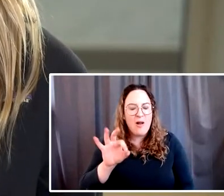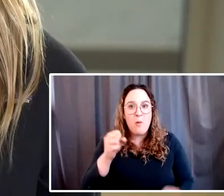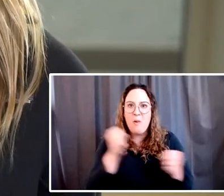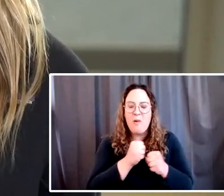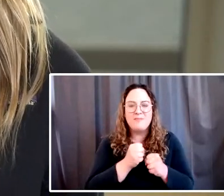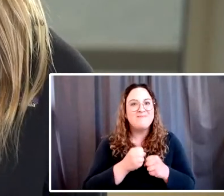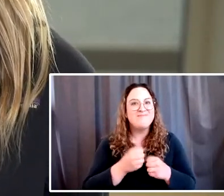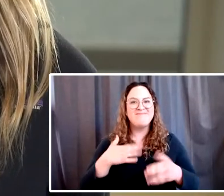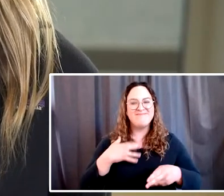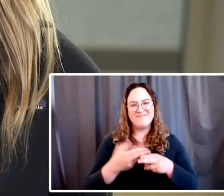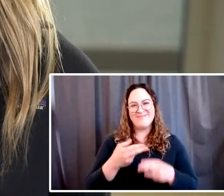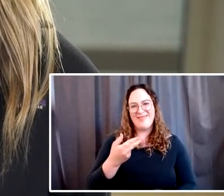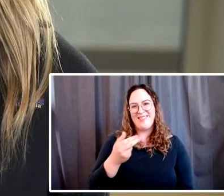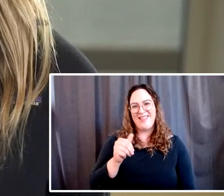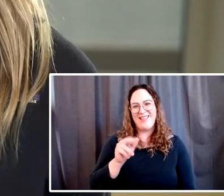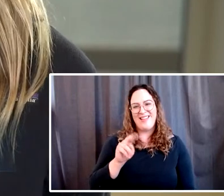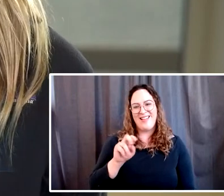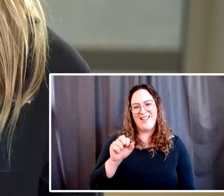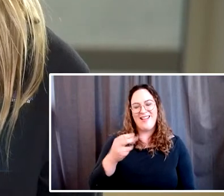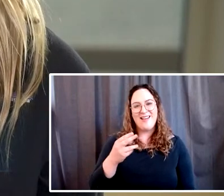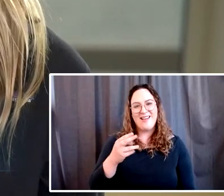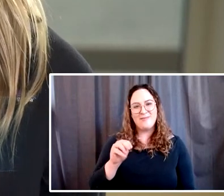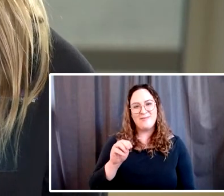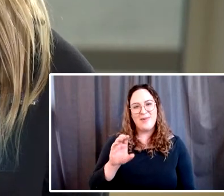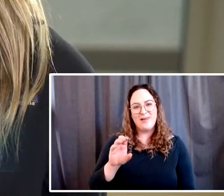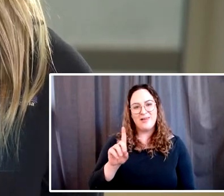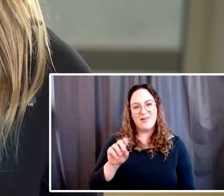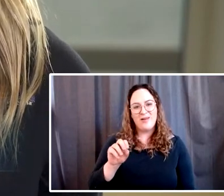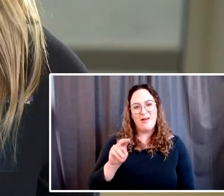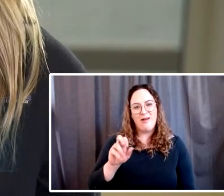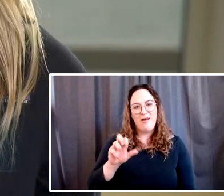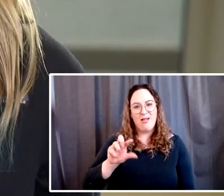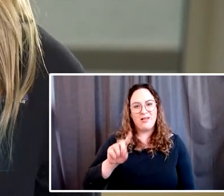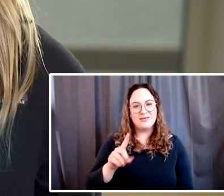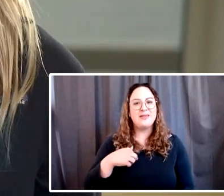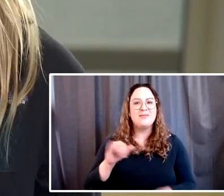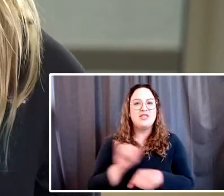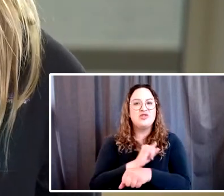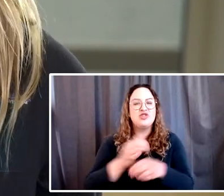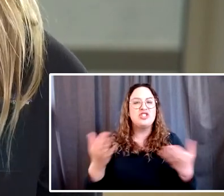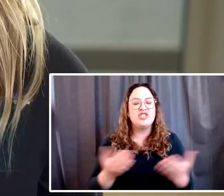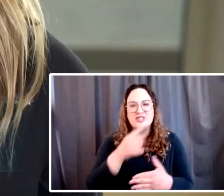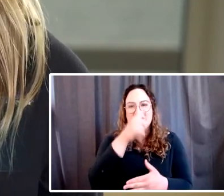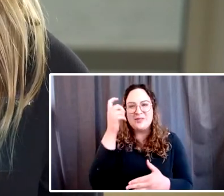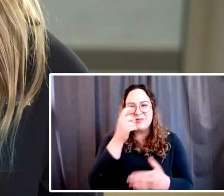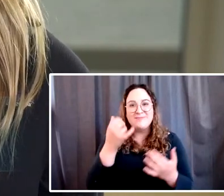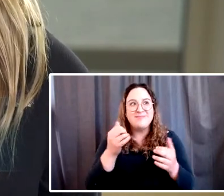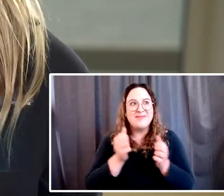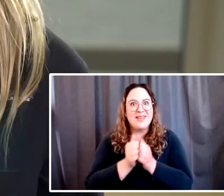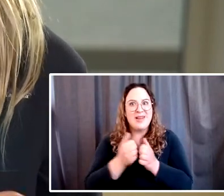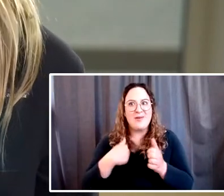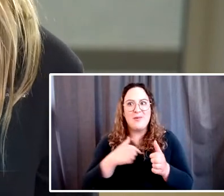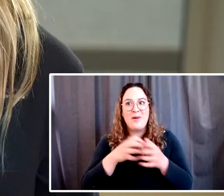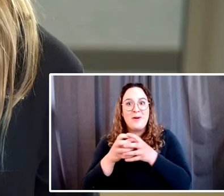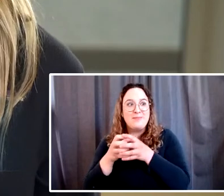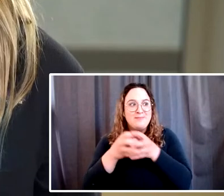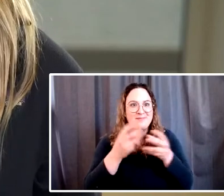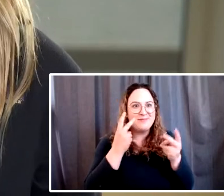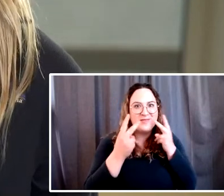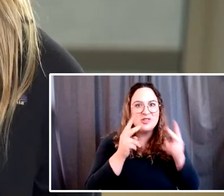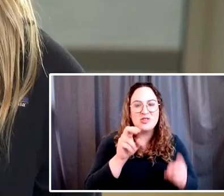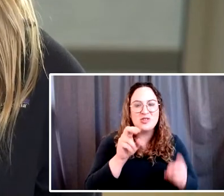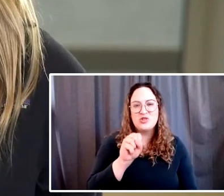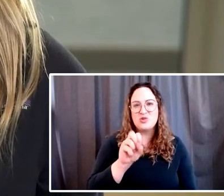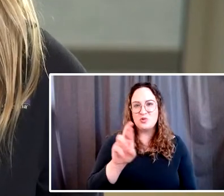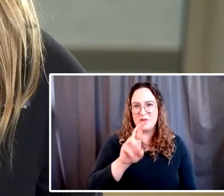and an intern at MBARI this summer. And together we're going to visit Sur Ridge, a deep sea rocky outcrop teeming with